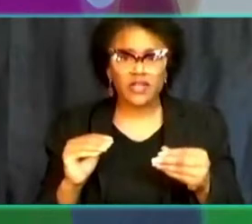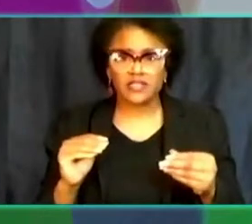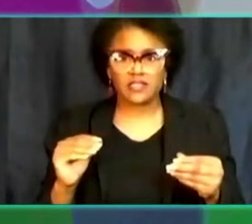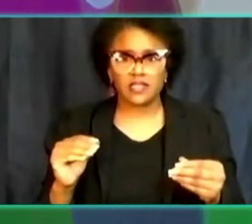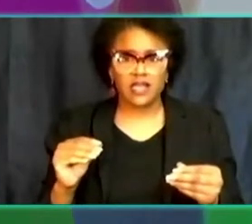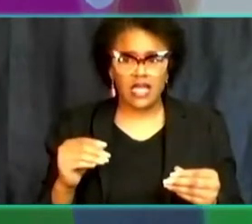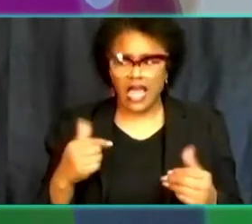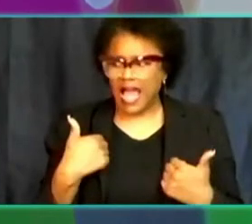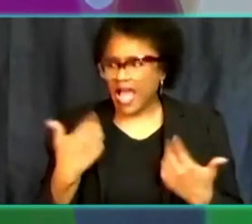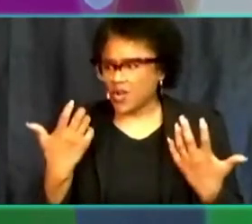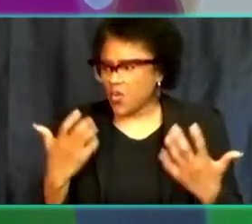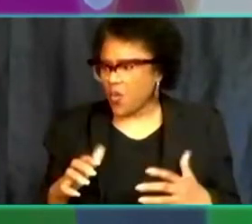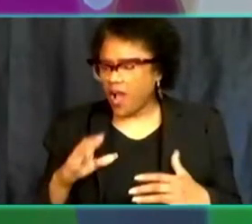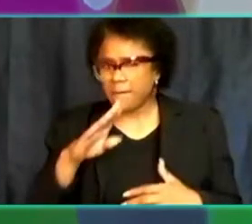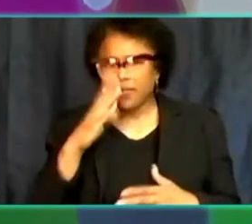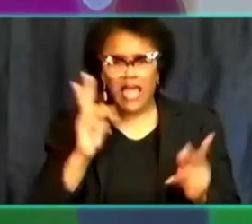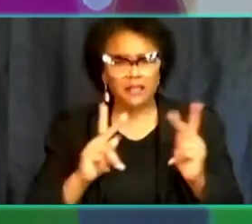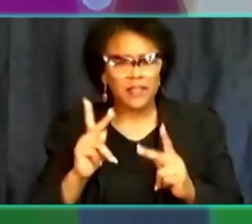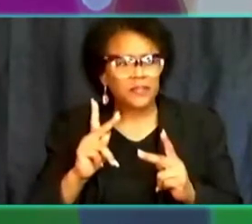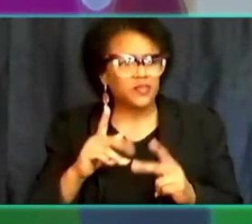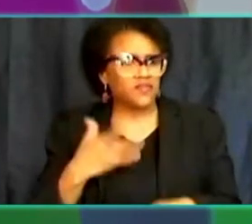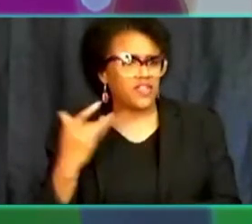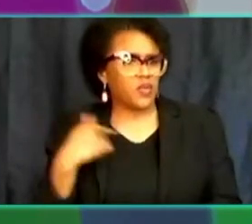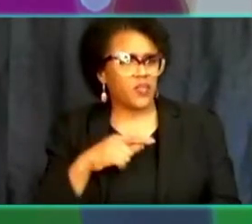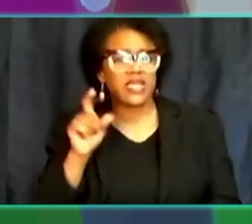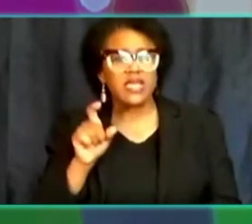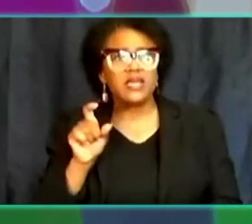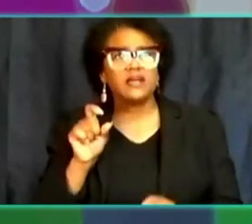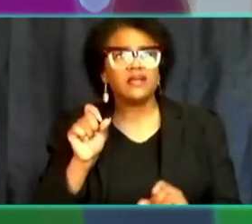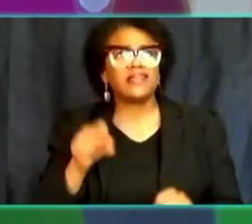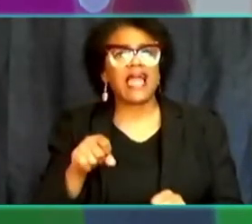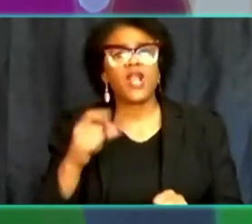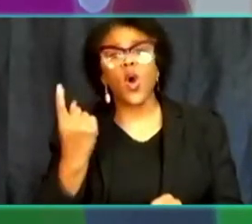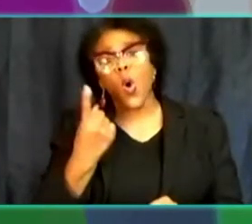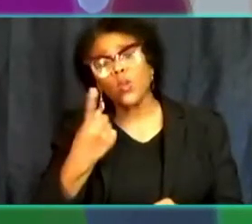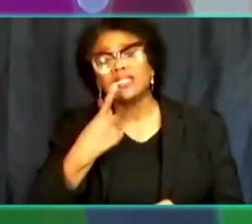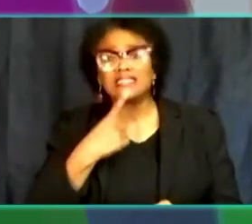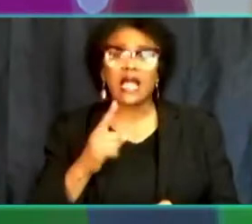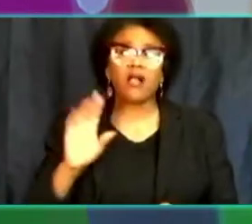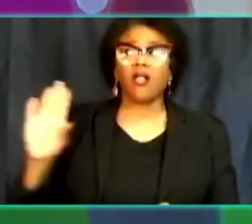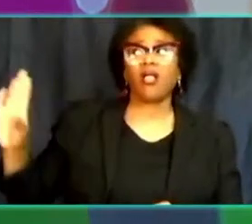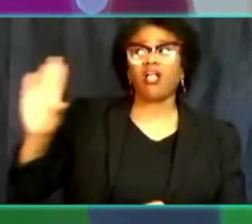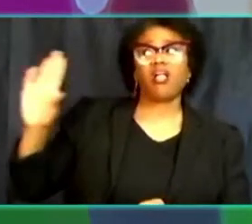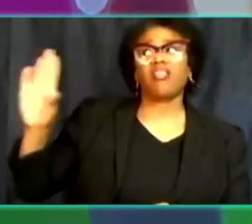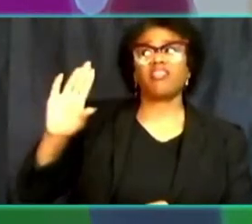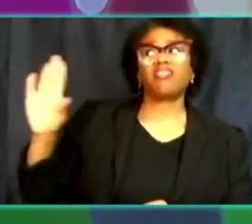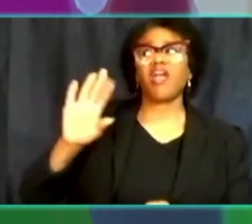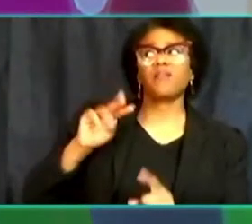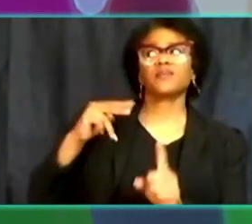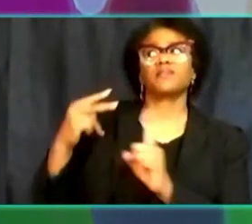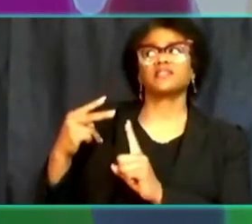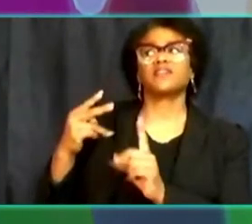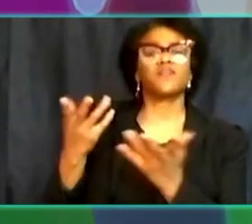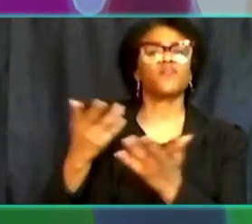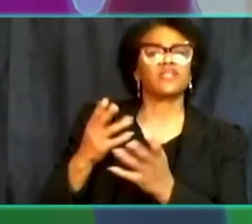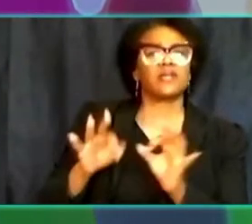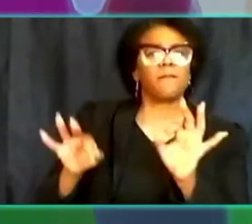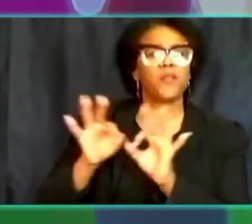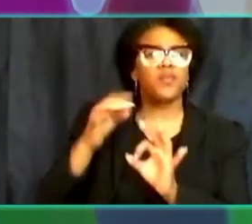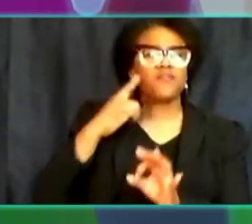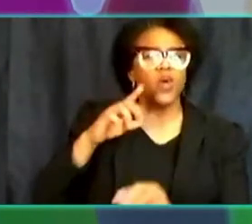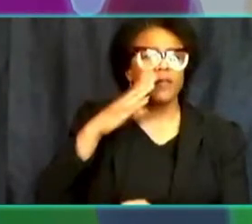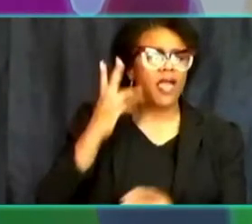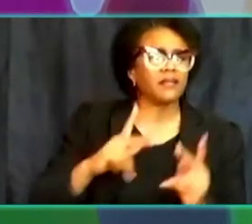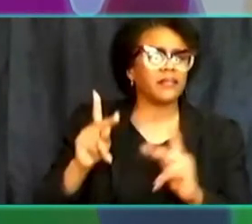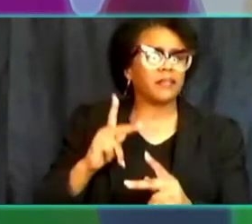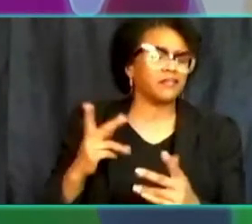want Black folks to feel like we can only tell what they think is important. So that's